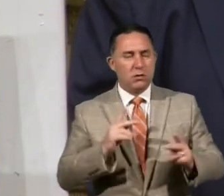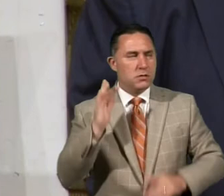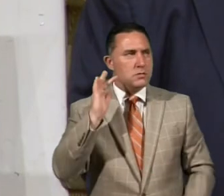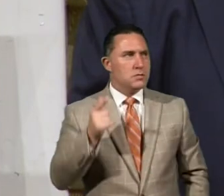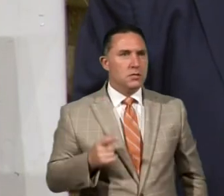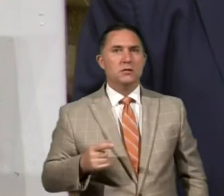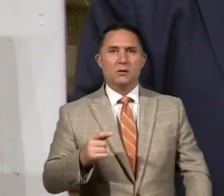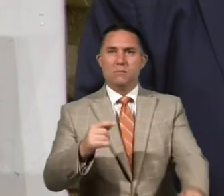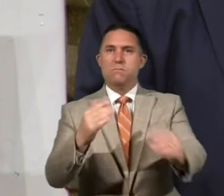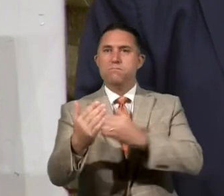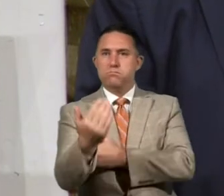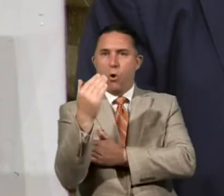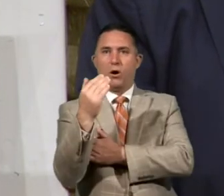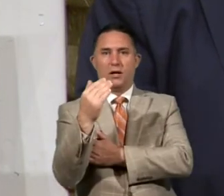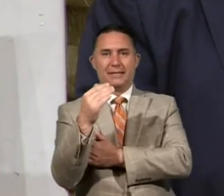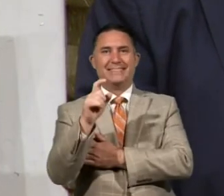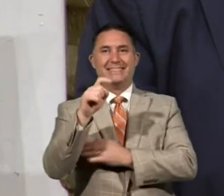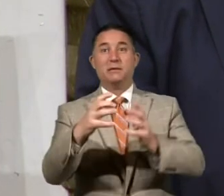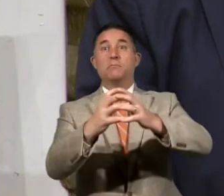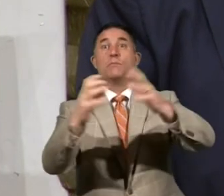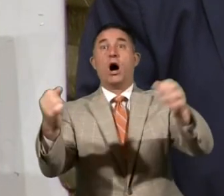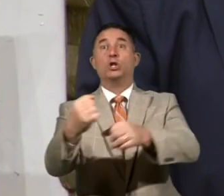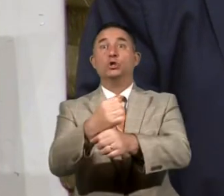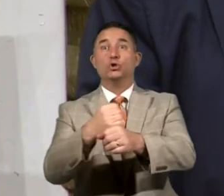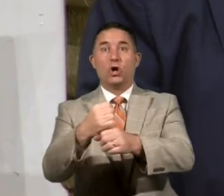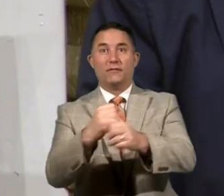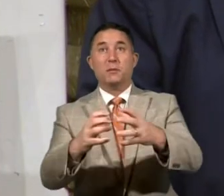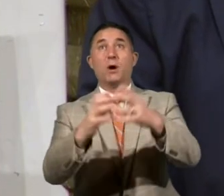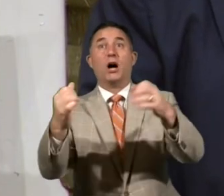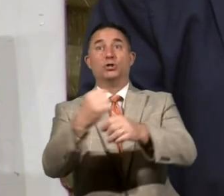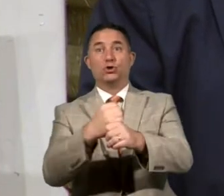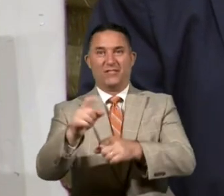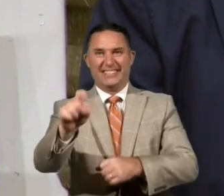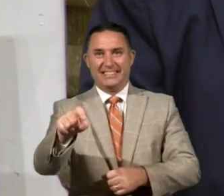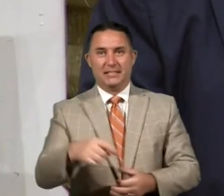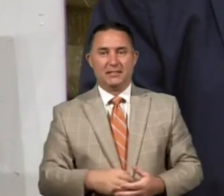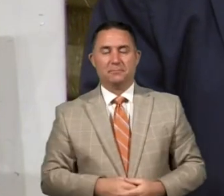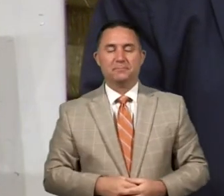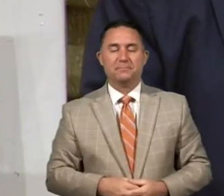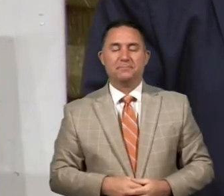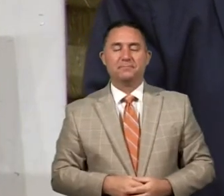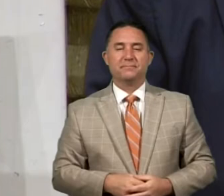Mornings were made to be taken with much coffee, much coffee.